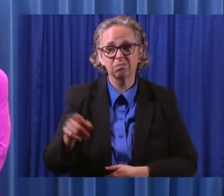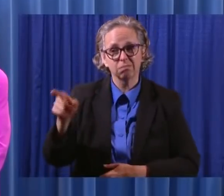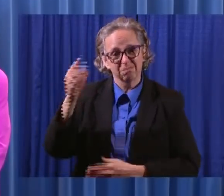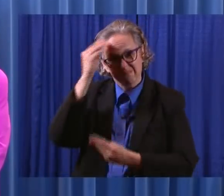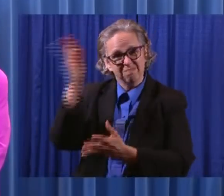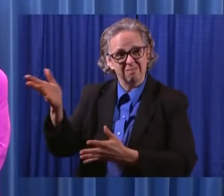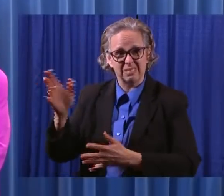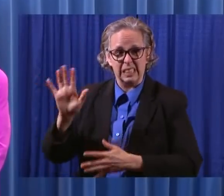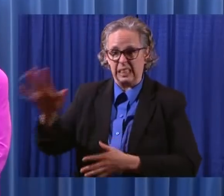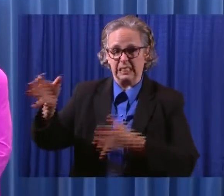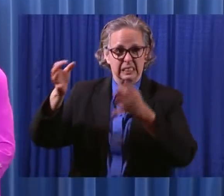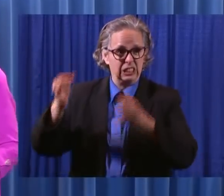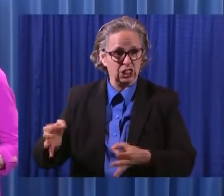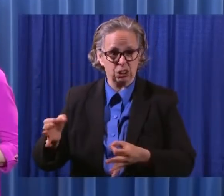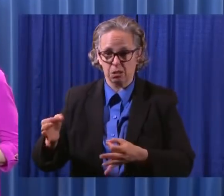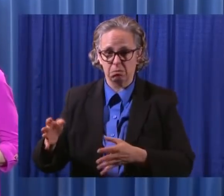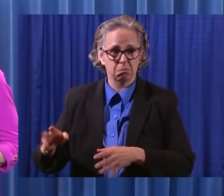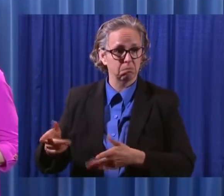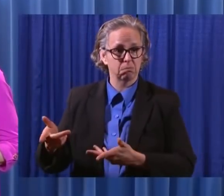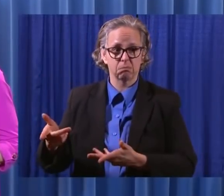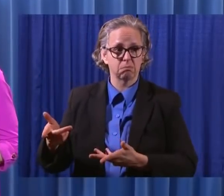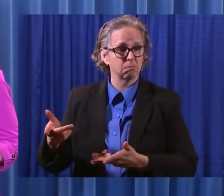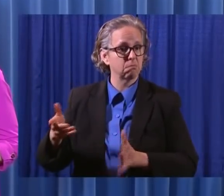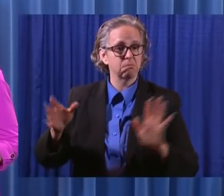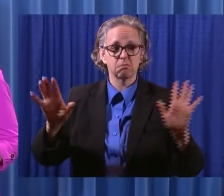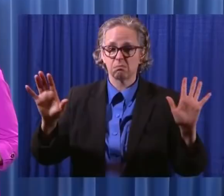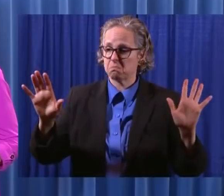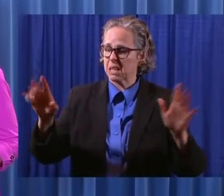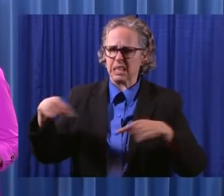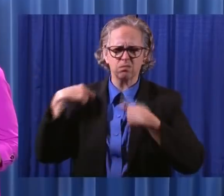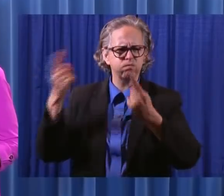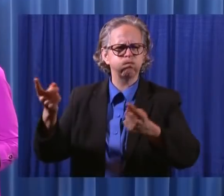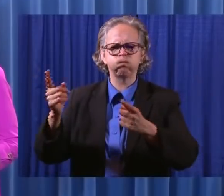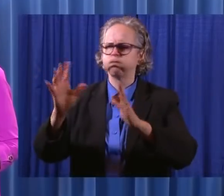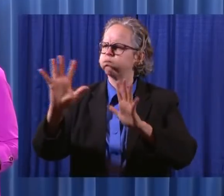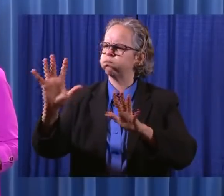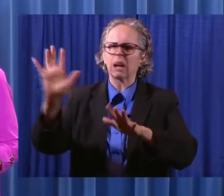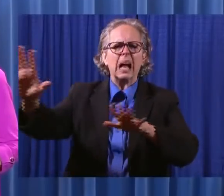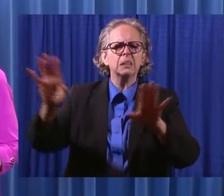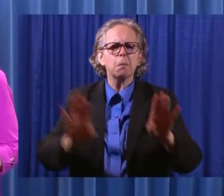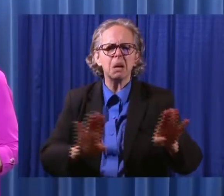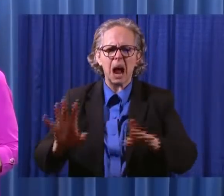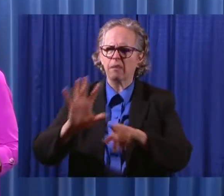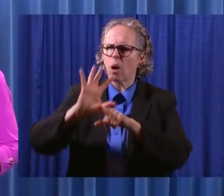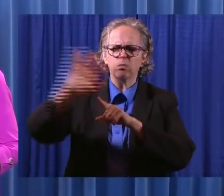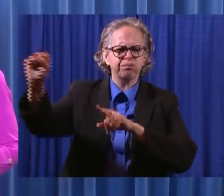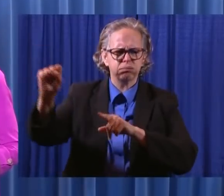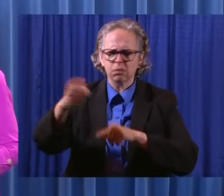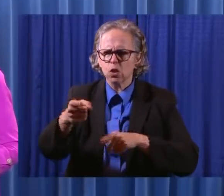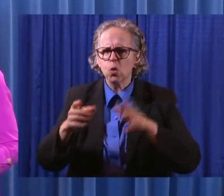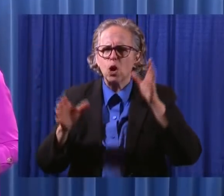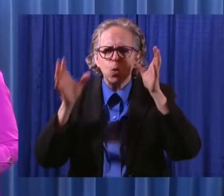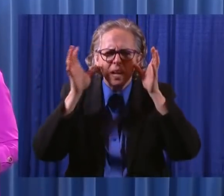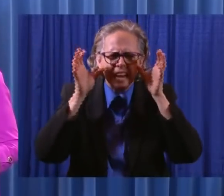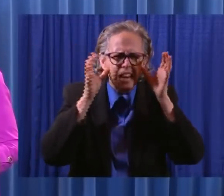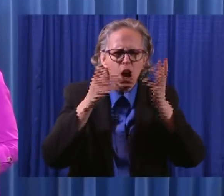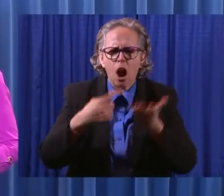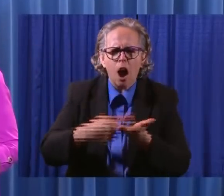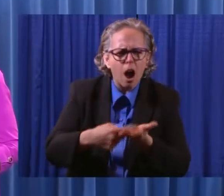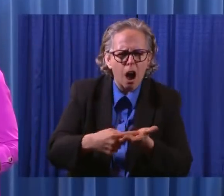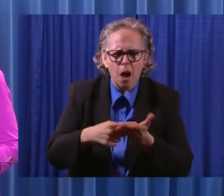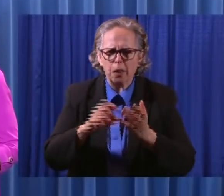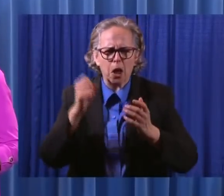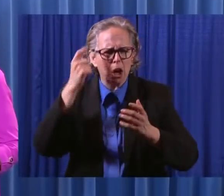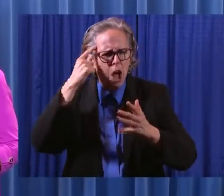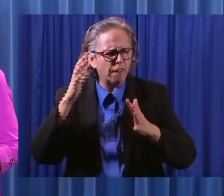this. If you could be on the calls and just listen to the exchange between governors and the Vice President and the